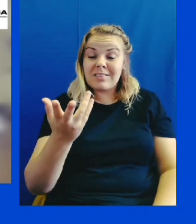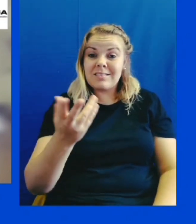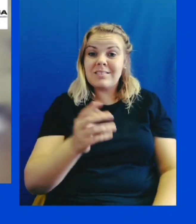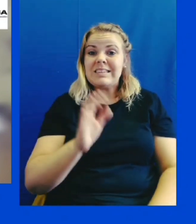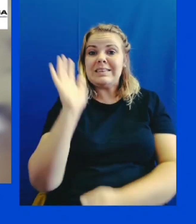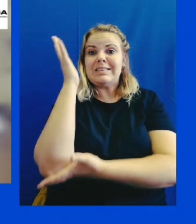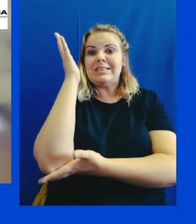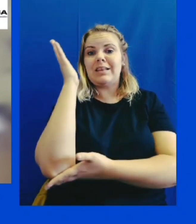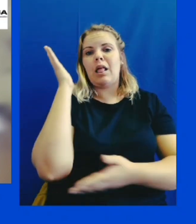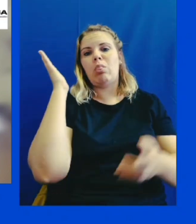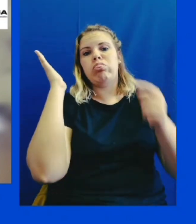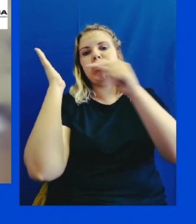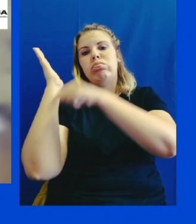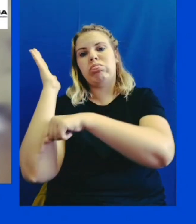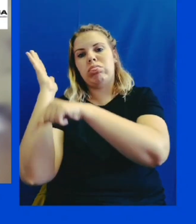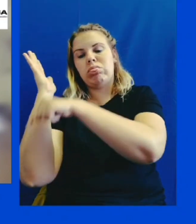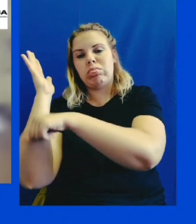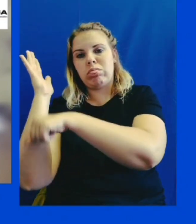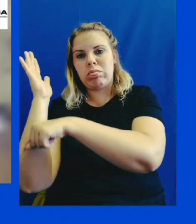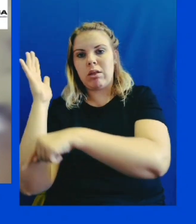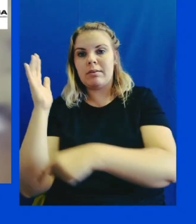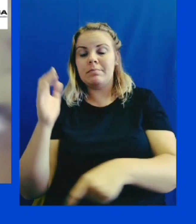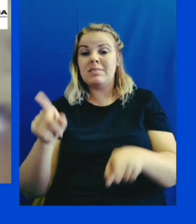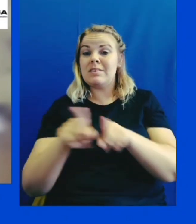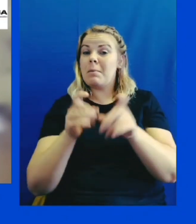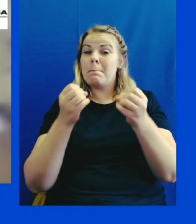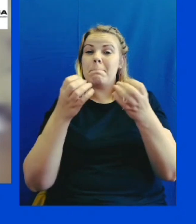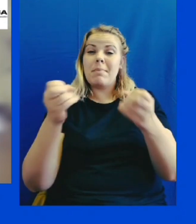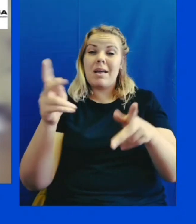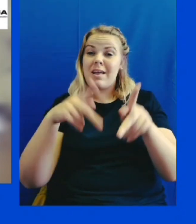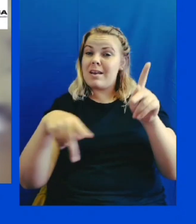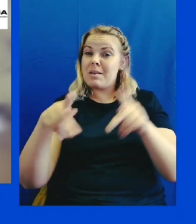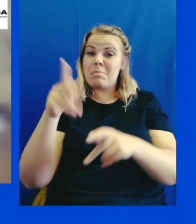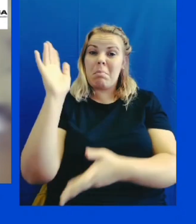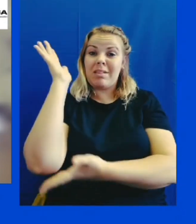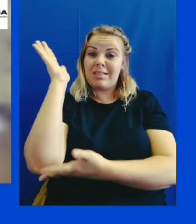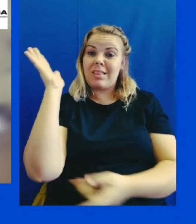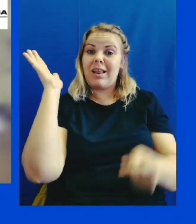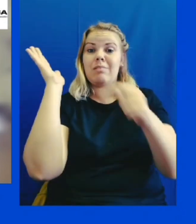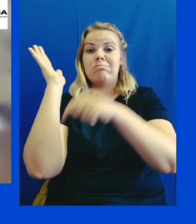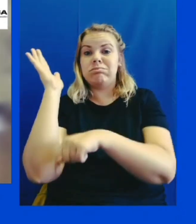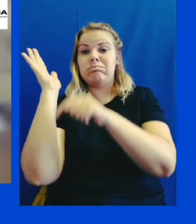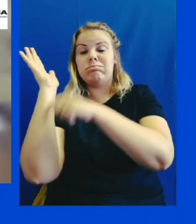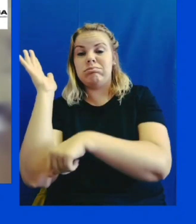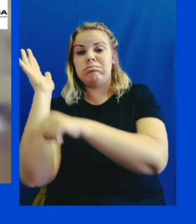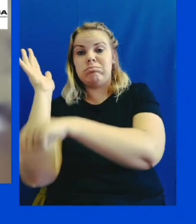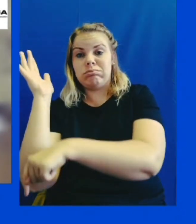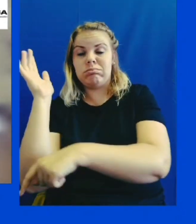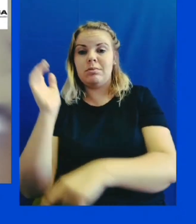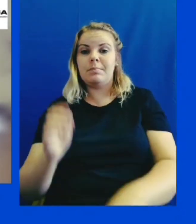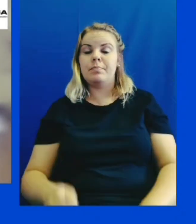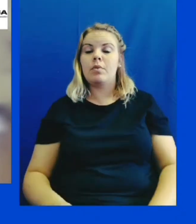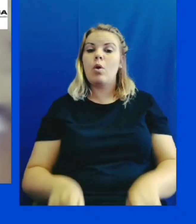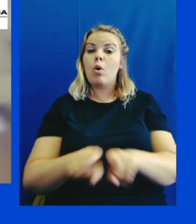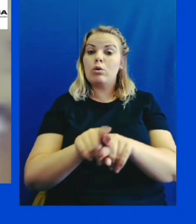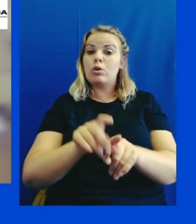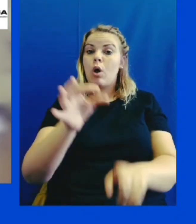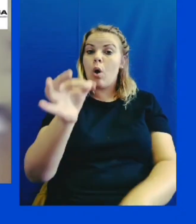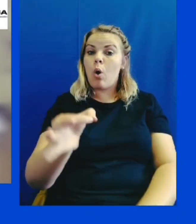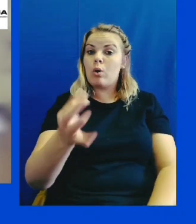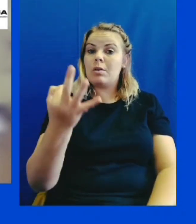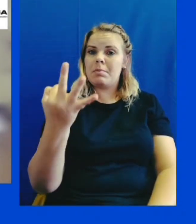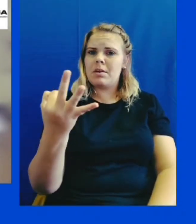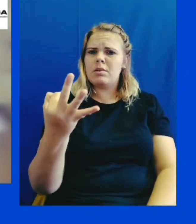And similarly, if your tee shot just drifts into the trees, we've seen some big numbers there. And then number three, another short par